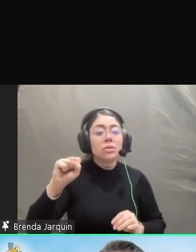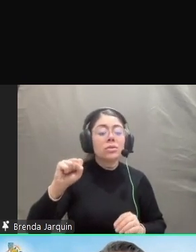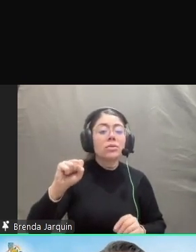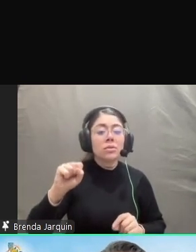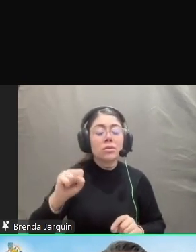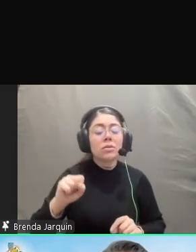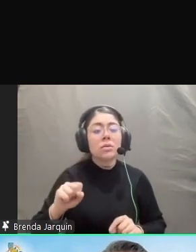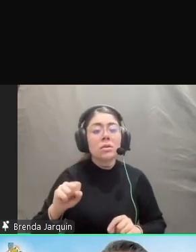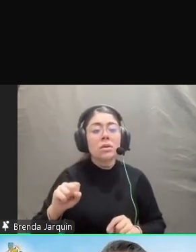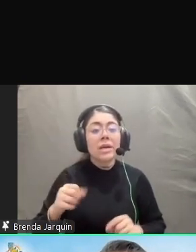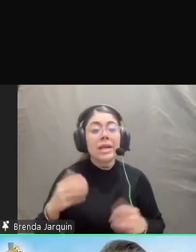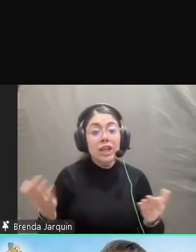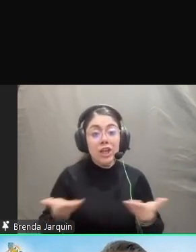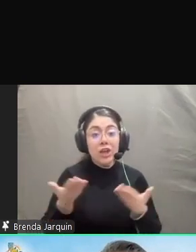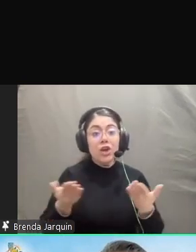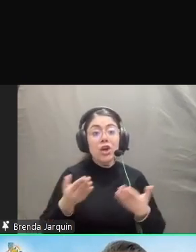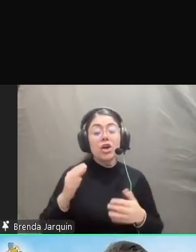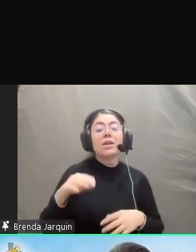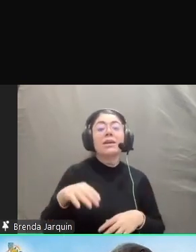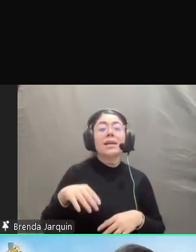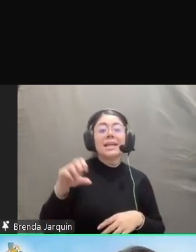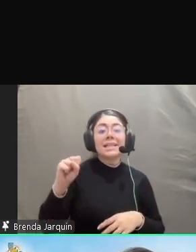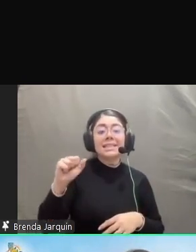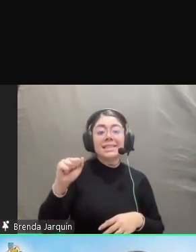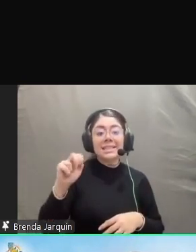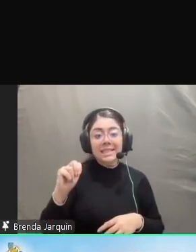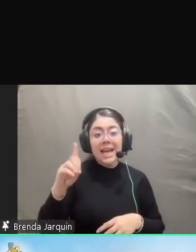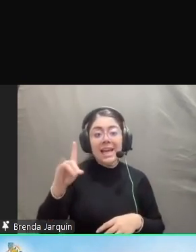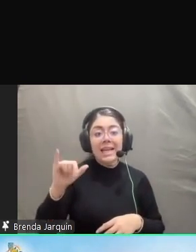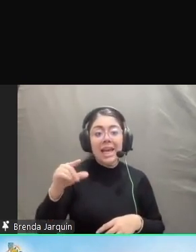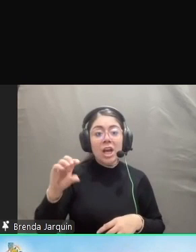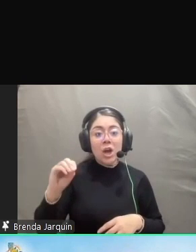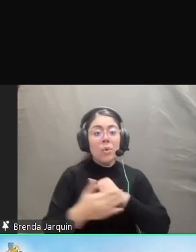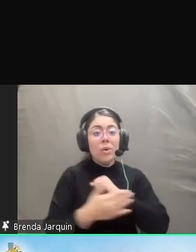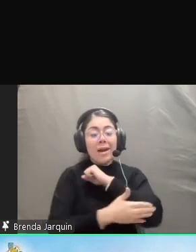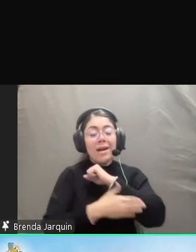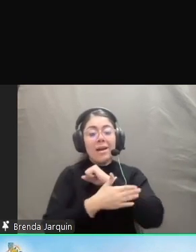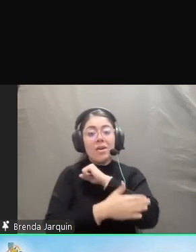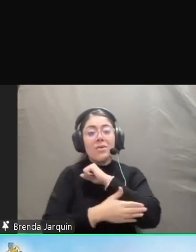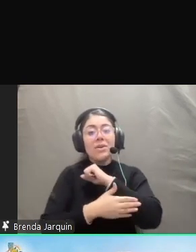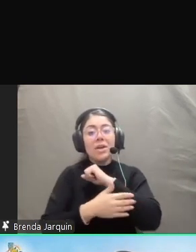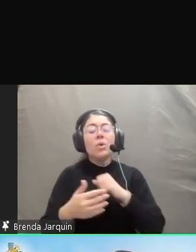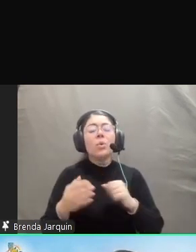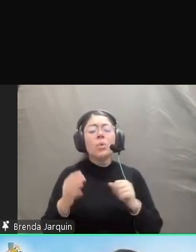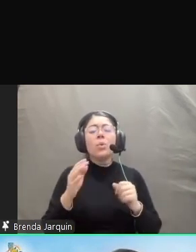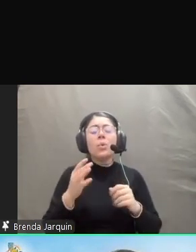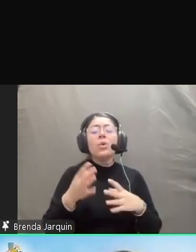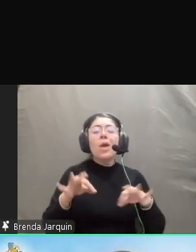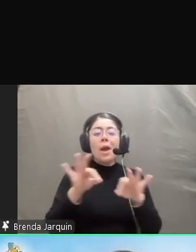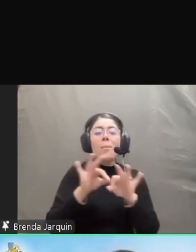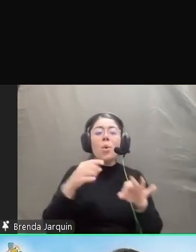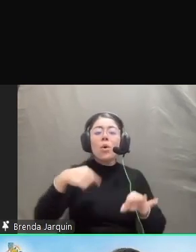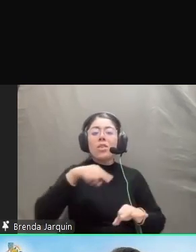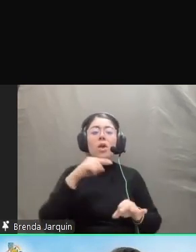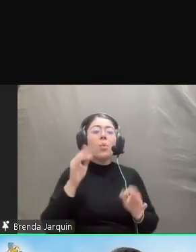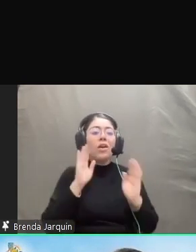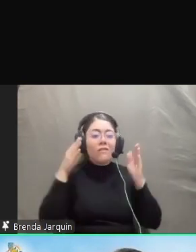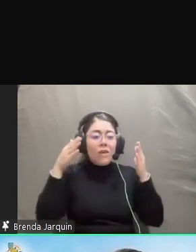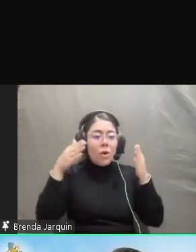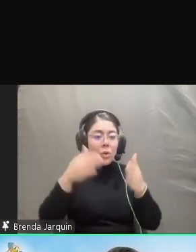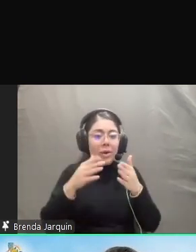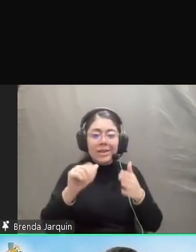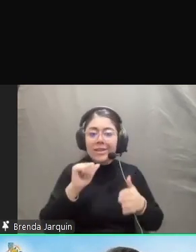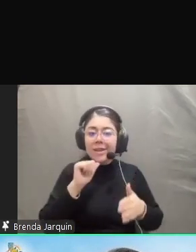stakeholders, we made sure we did not keep it at the SELPA levels because we had one regional center, but several SELPAs.